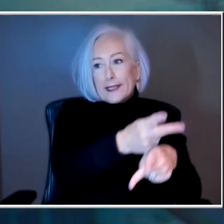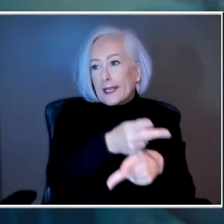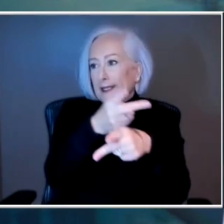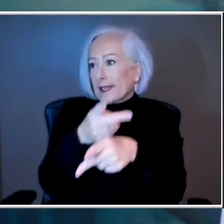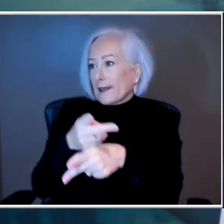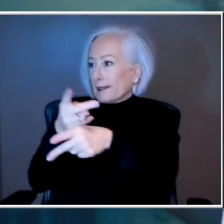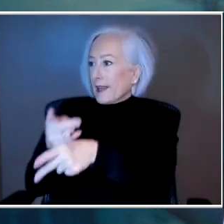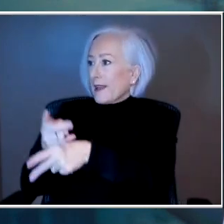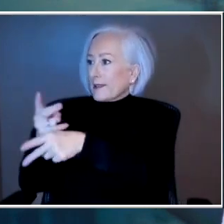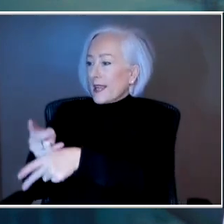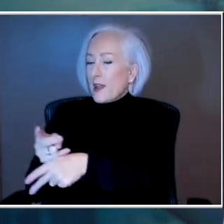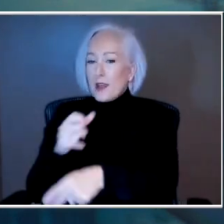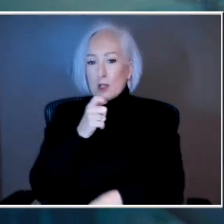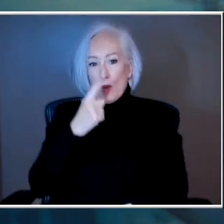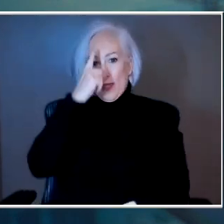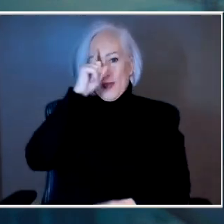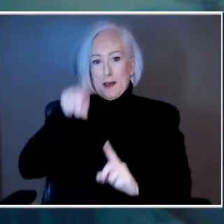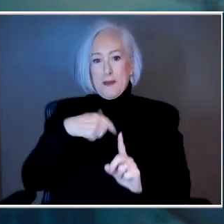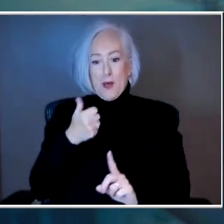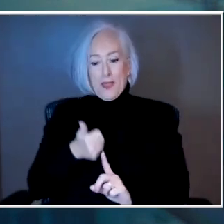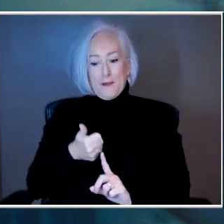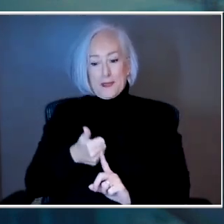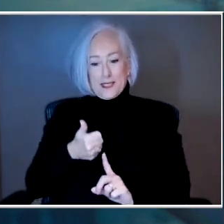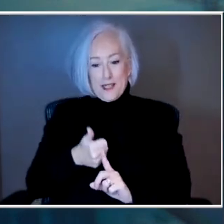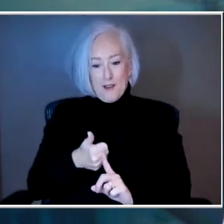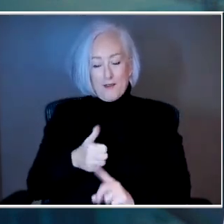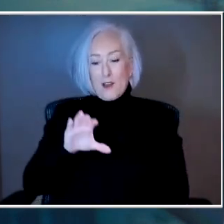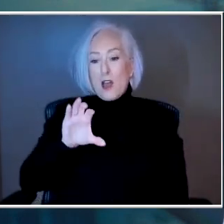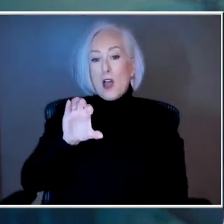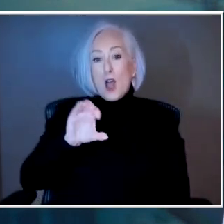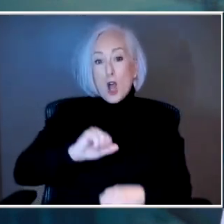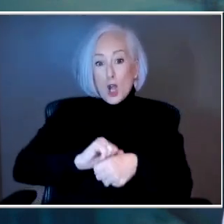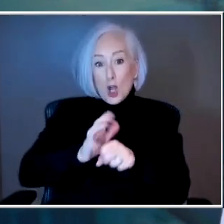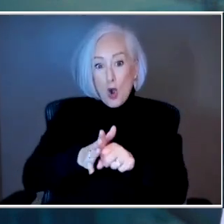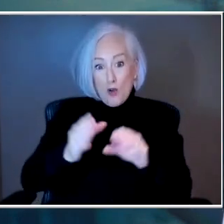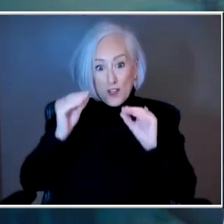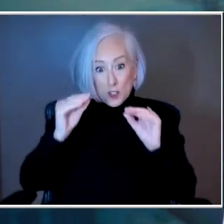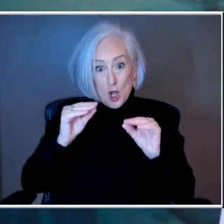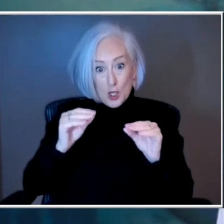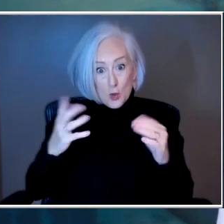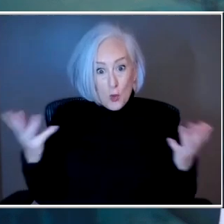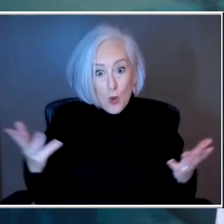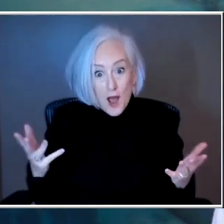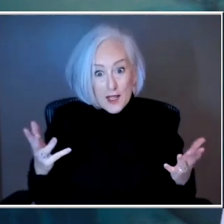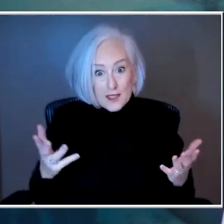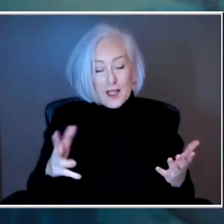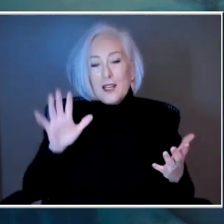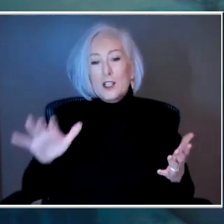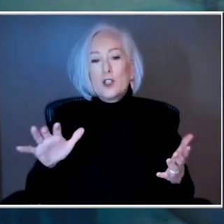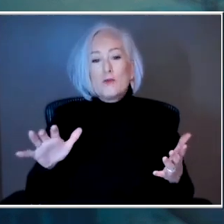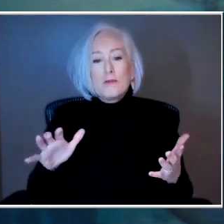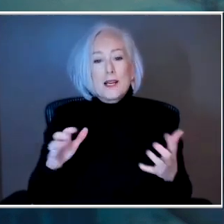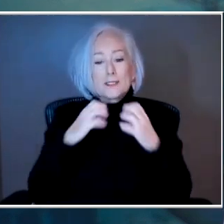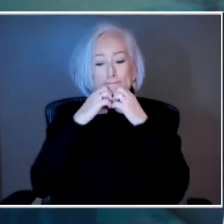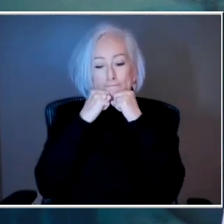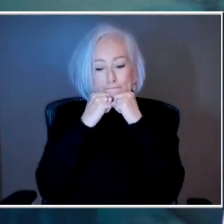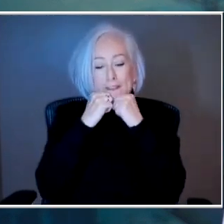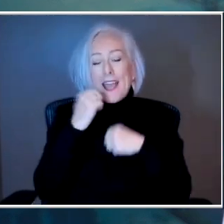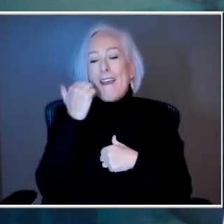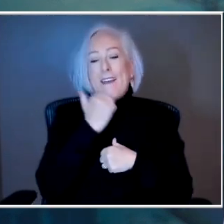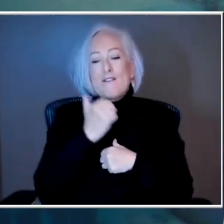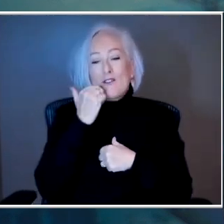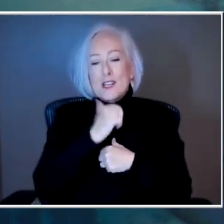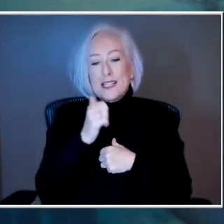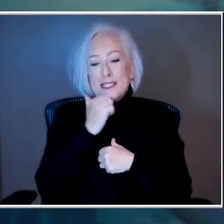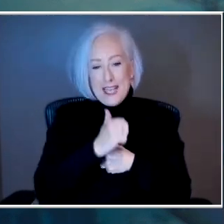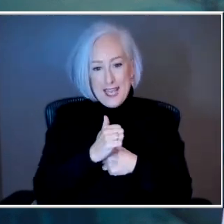reduction. And one thing that COVID taught us is that you have to embrace every day like it's maybe the last, and so you want to take care of the